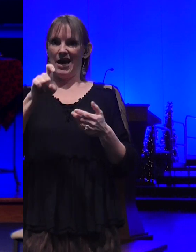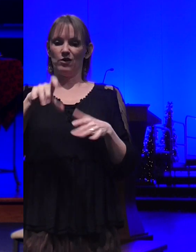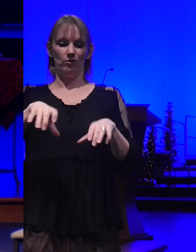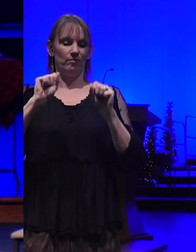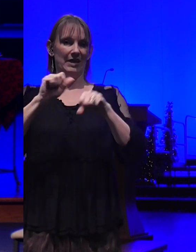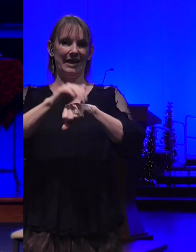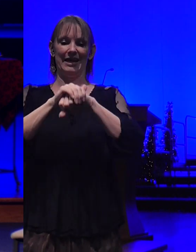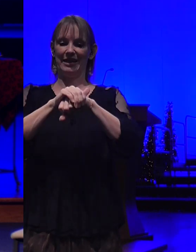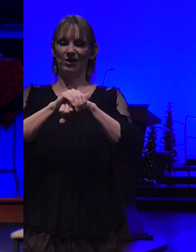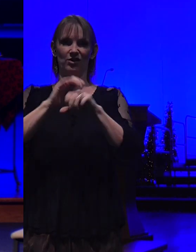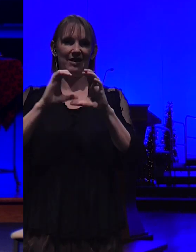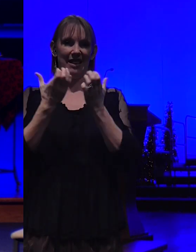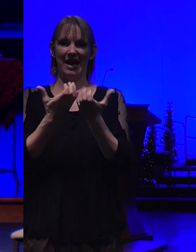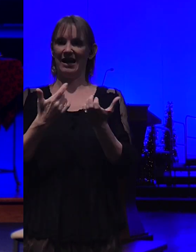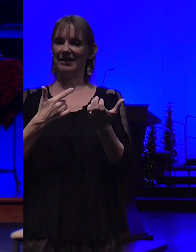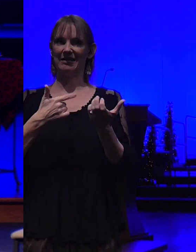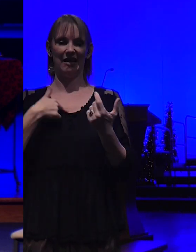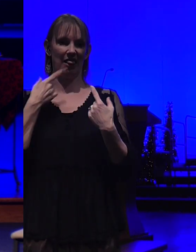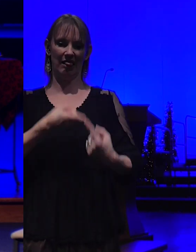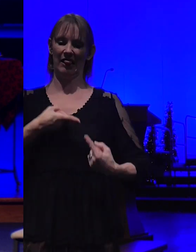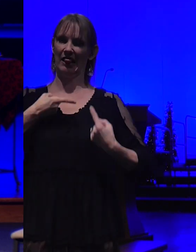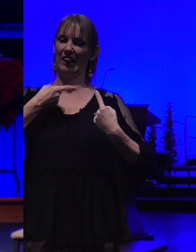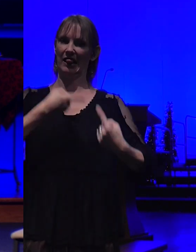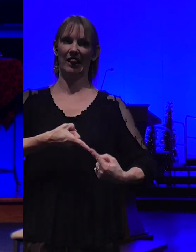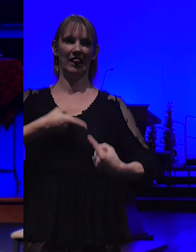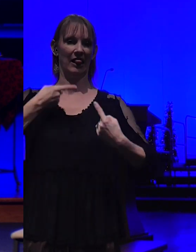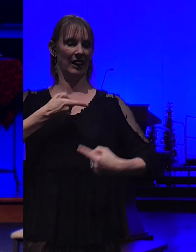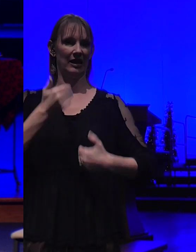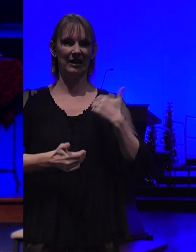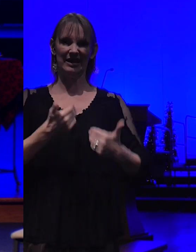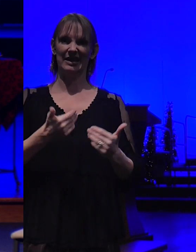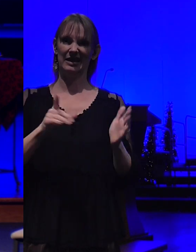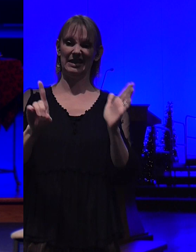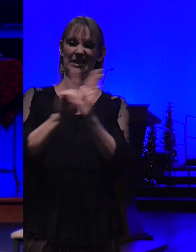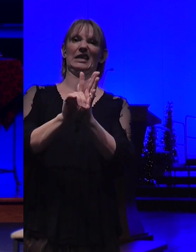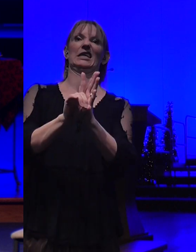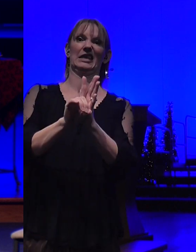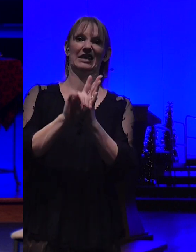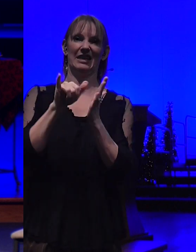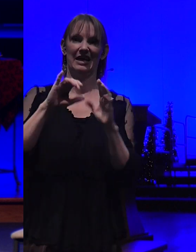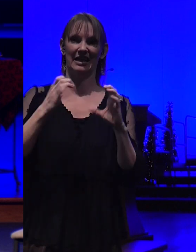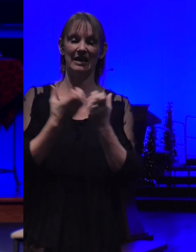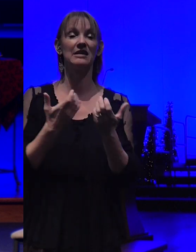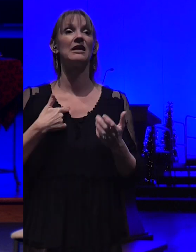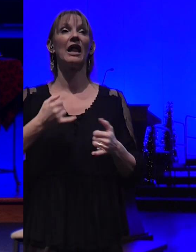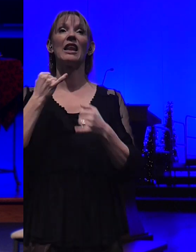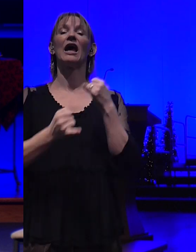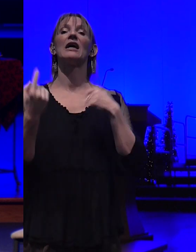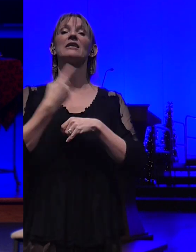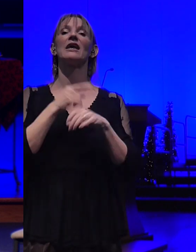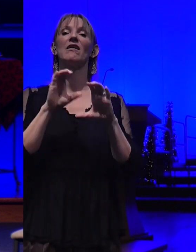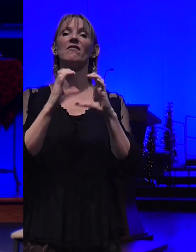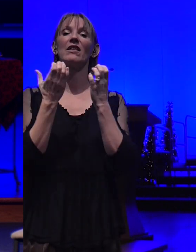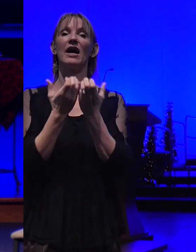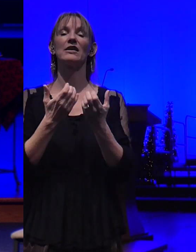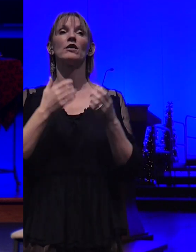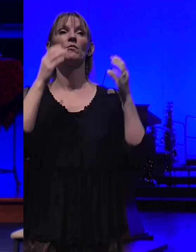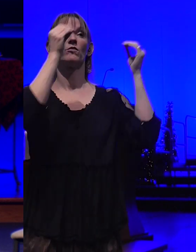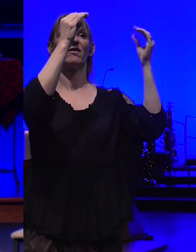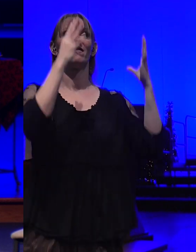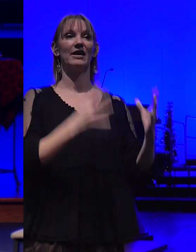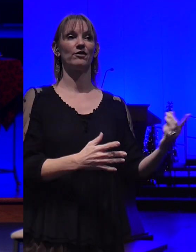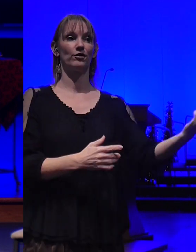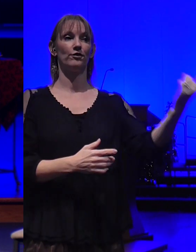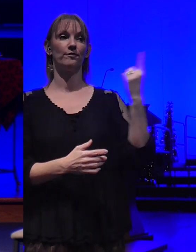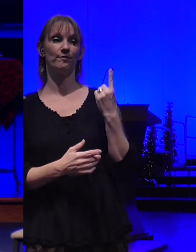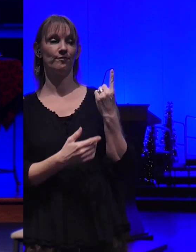immediate future. I struggled through it and received a D. And on the final day of class, my professor